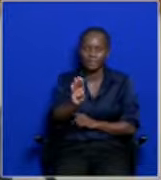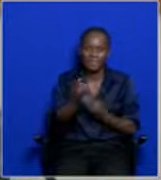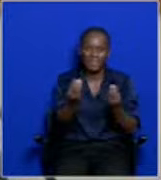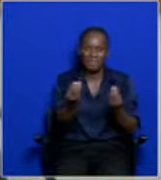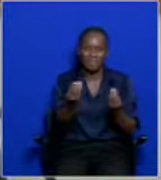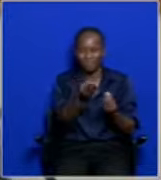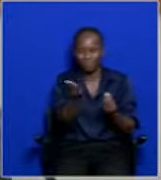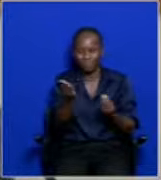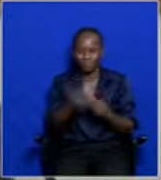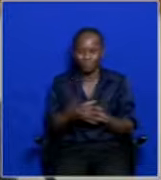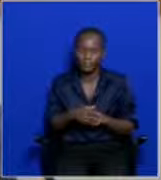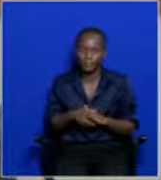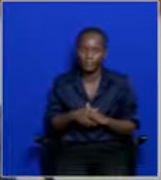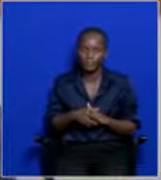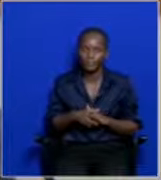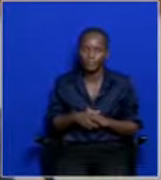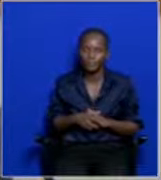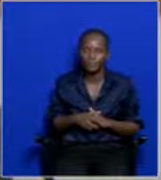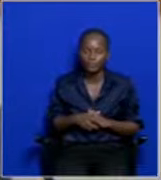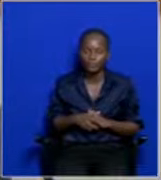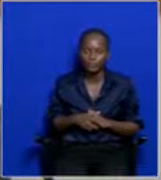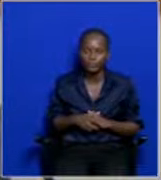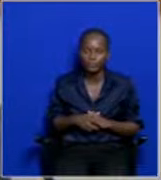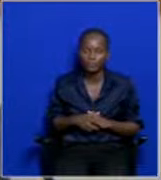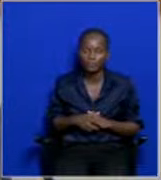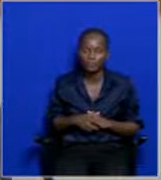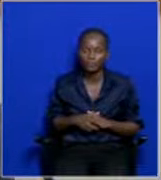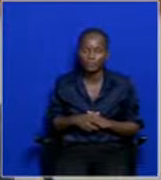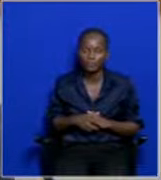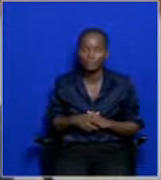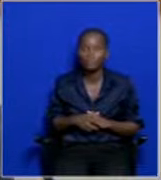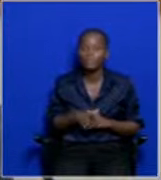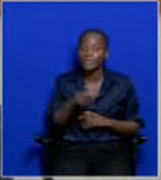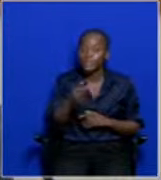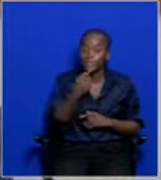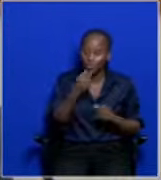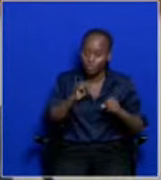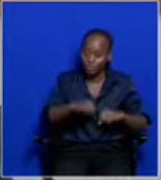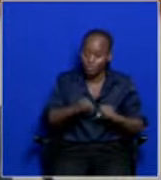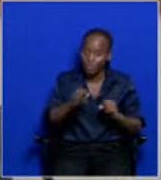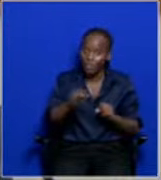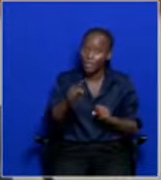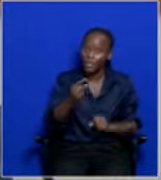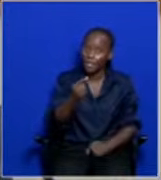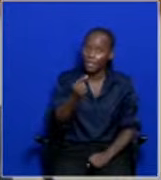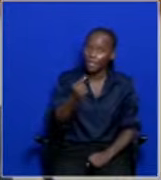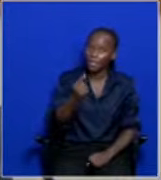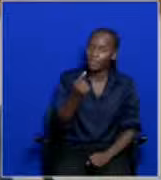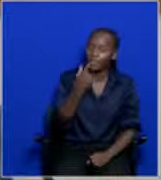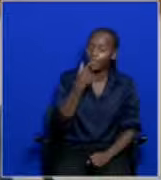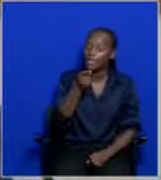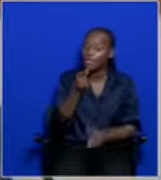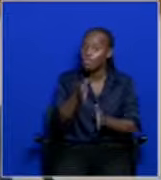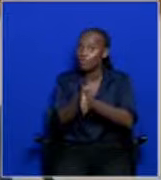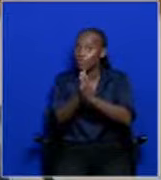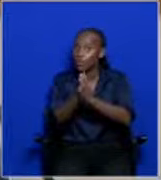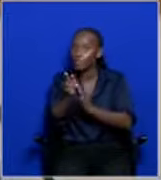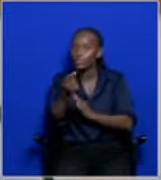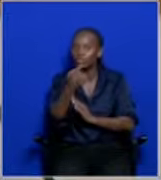he was requested to enhance the images on that USB, and to create a photo album.